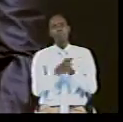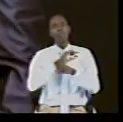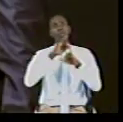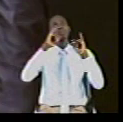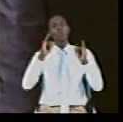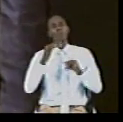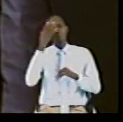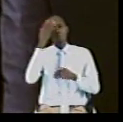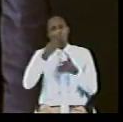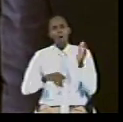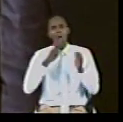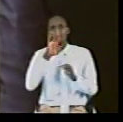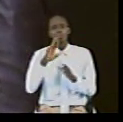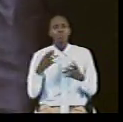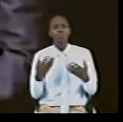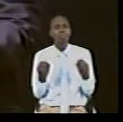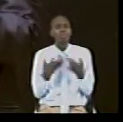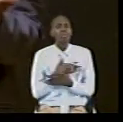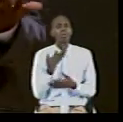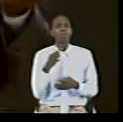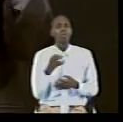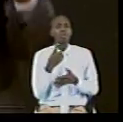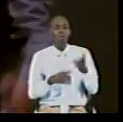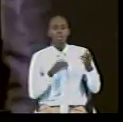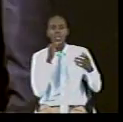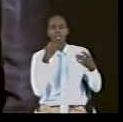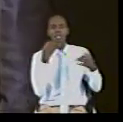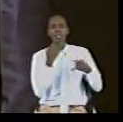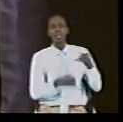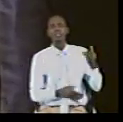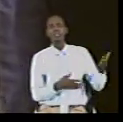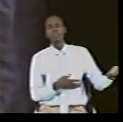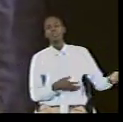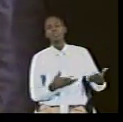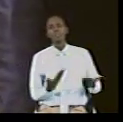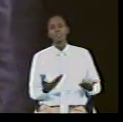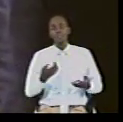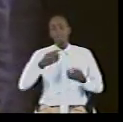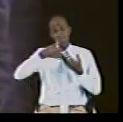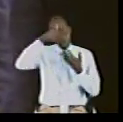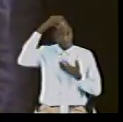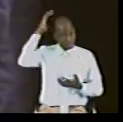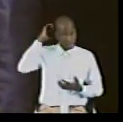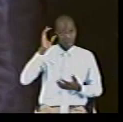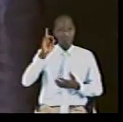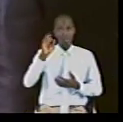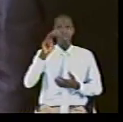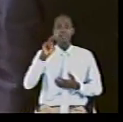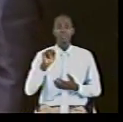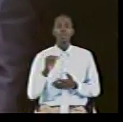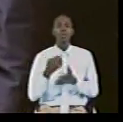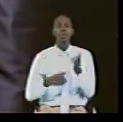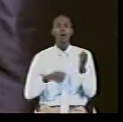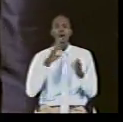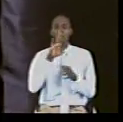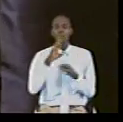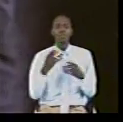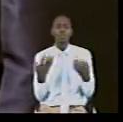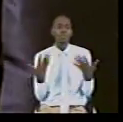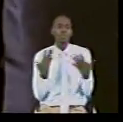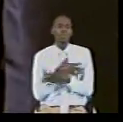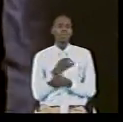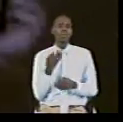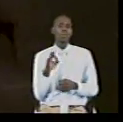of? What's the end of him? Lion's den, what are we afraid of? Daniel went there